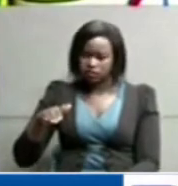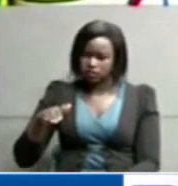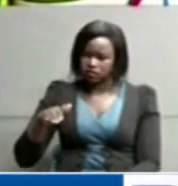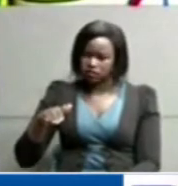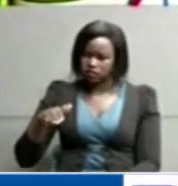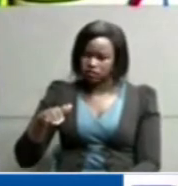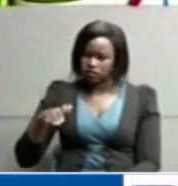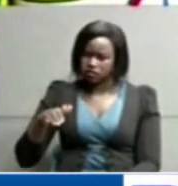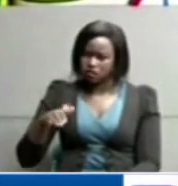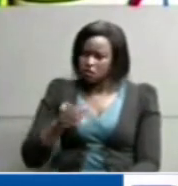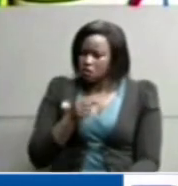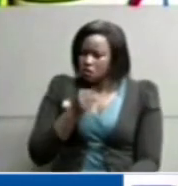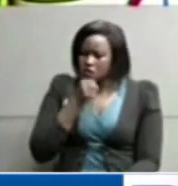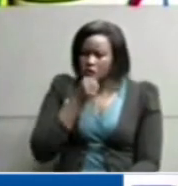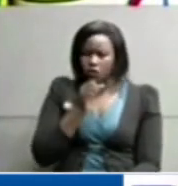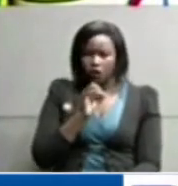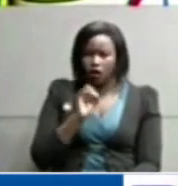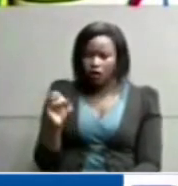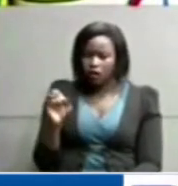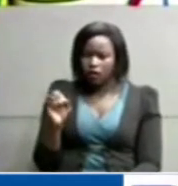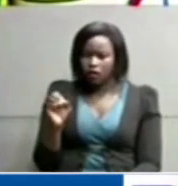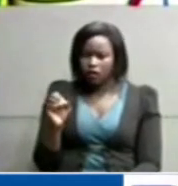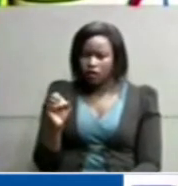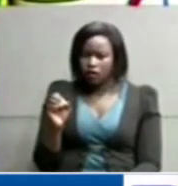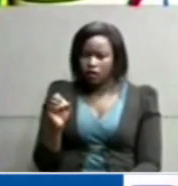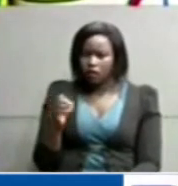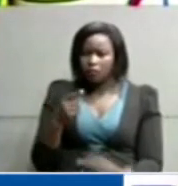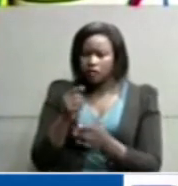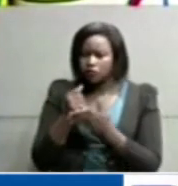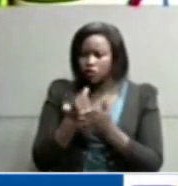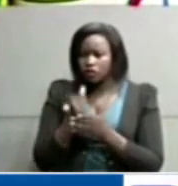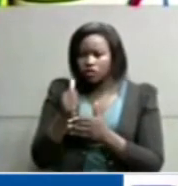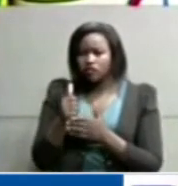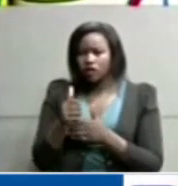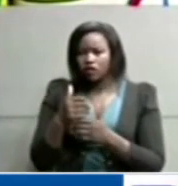and although he's not coughing, but because of breathing.